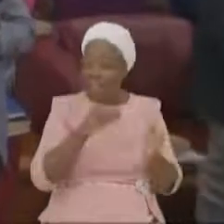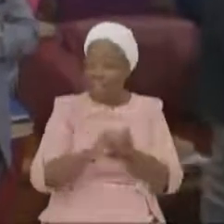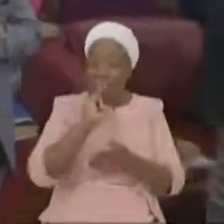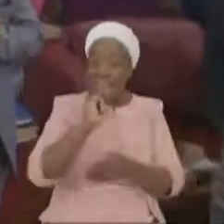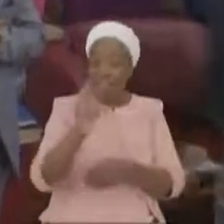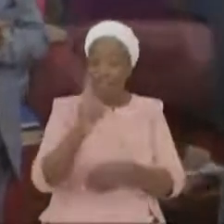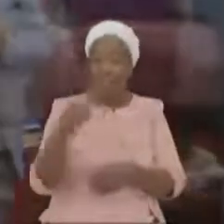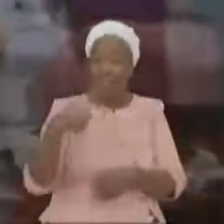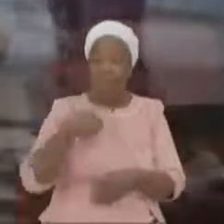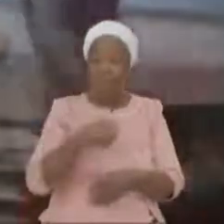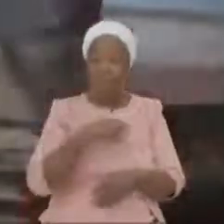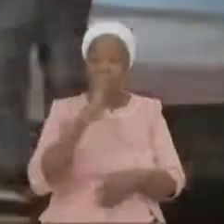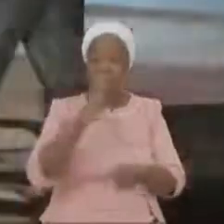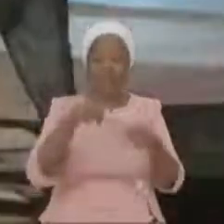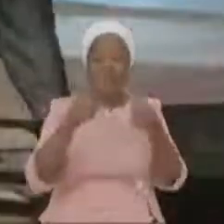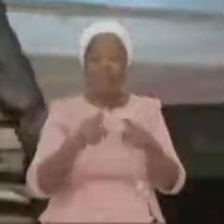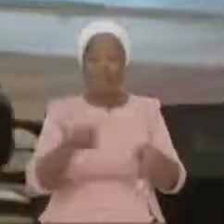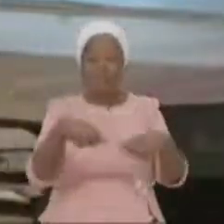go.